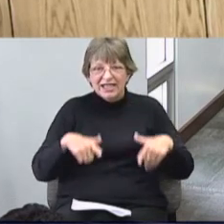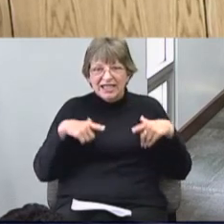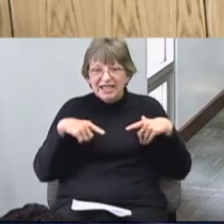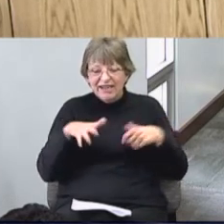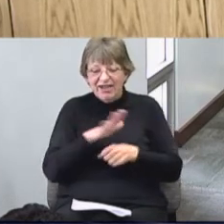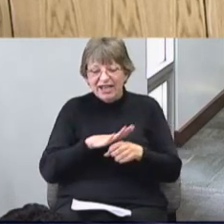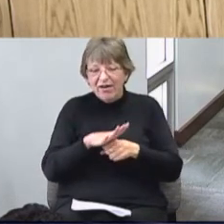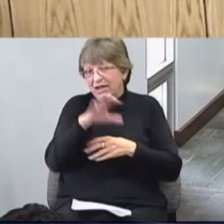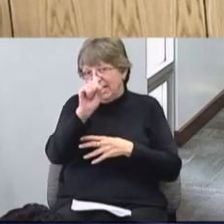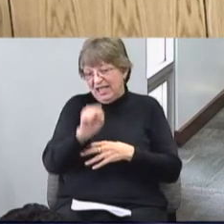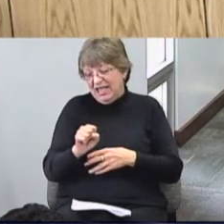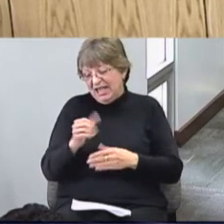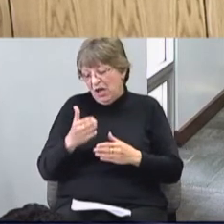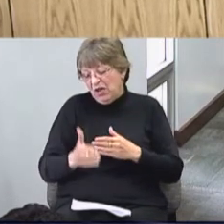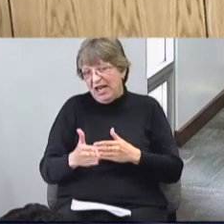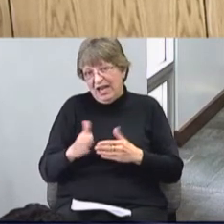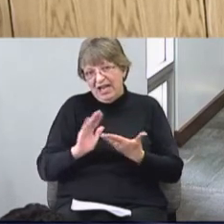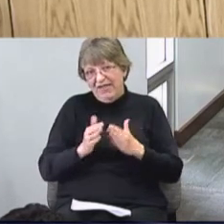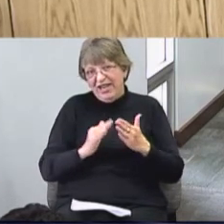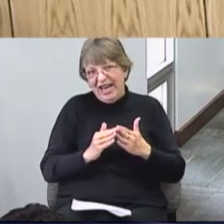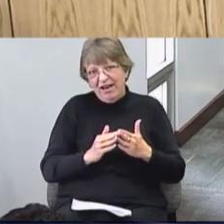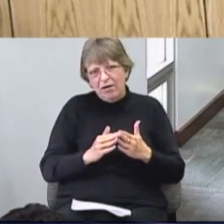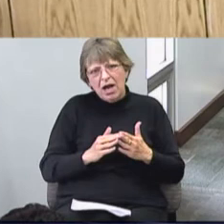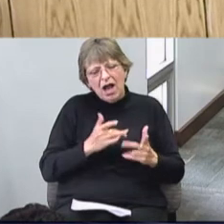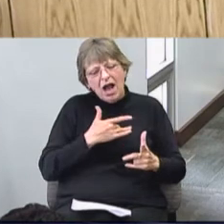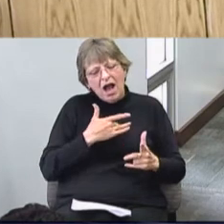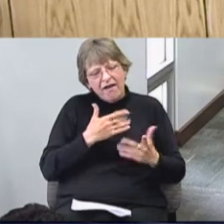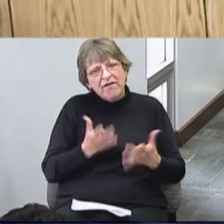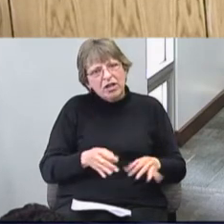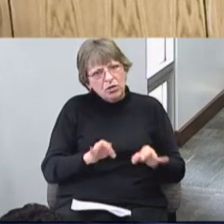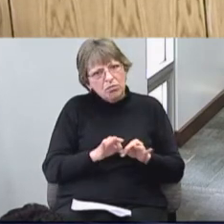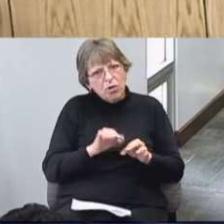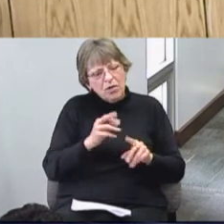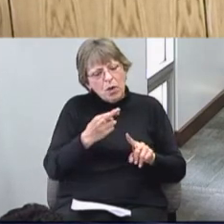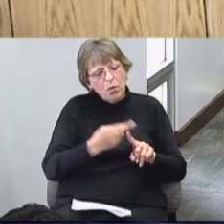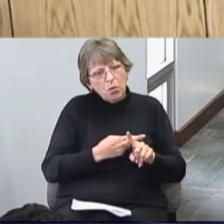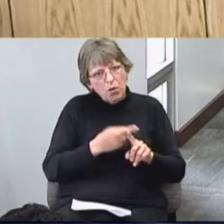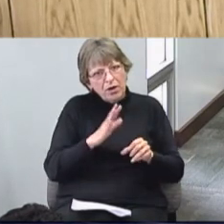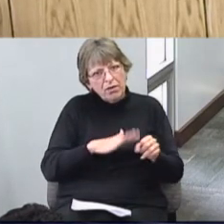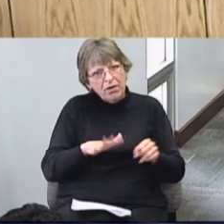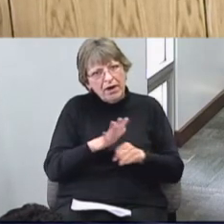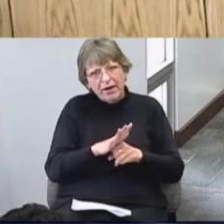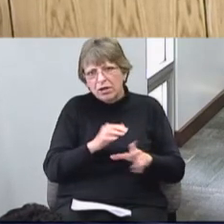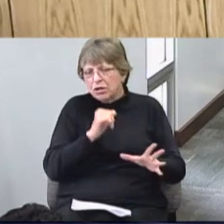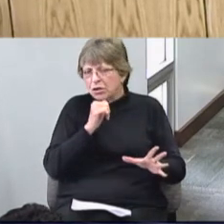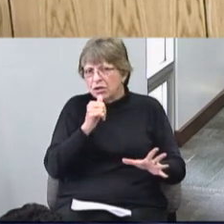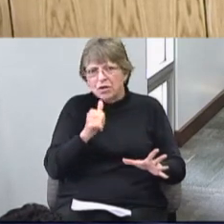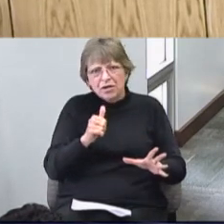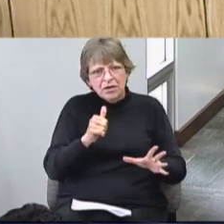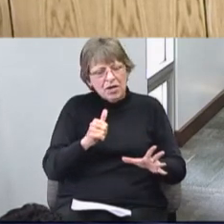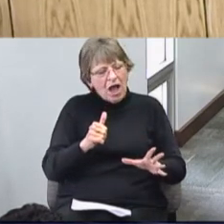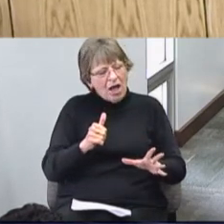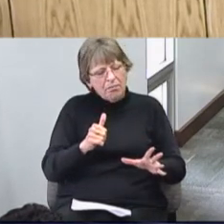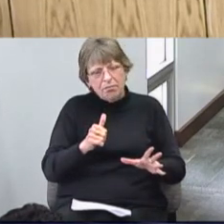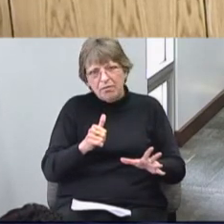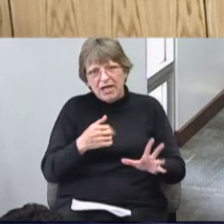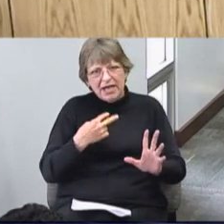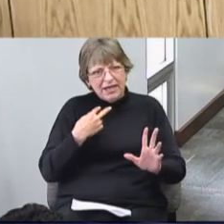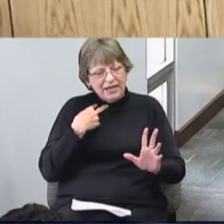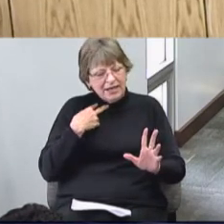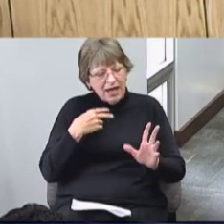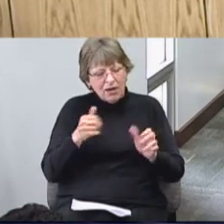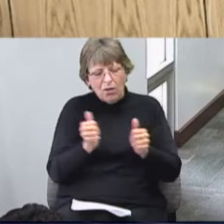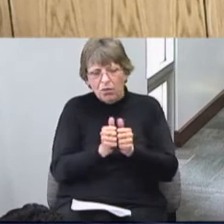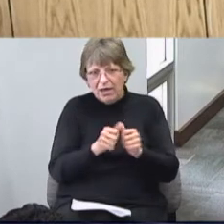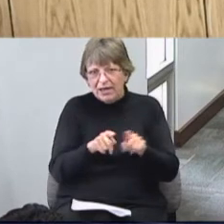area. I feel it is important that income properties such as this type should not be held to the same guidelines as a residential